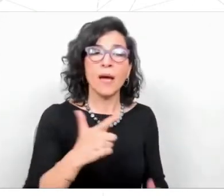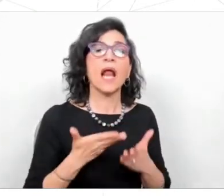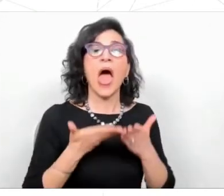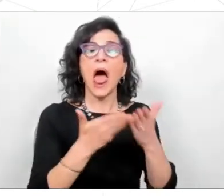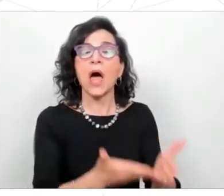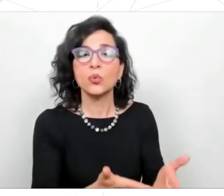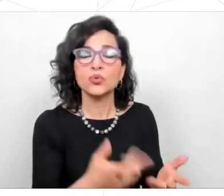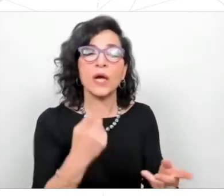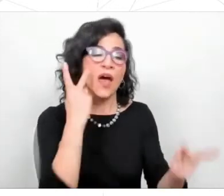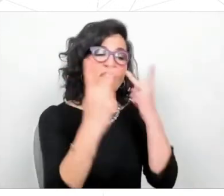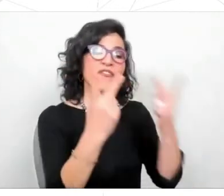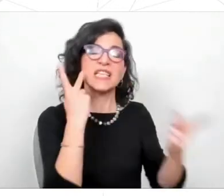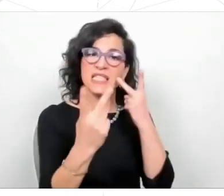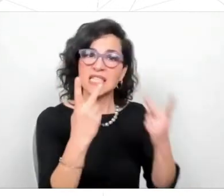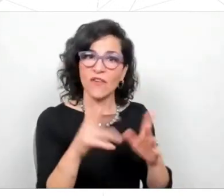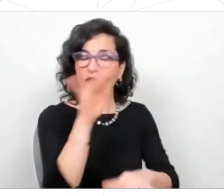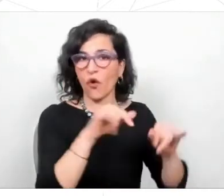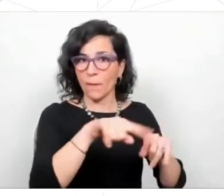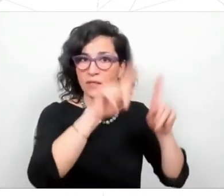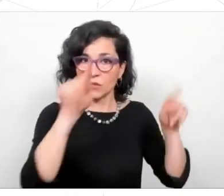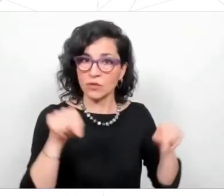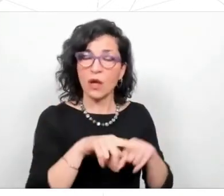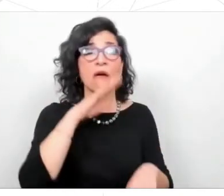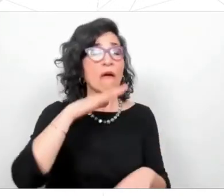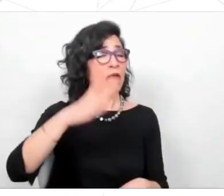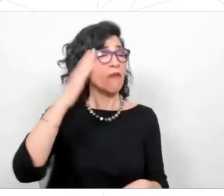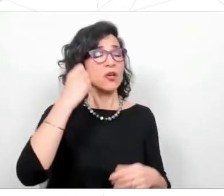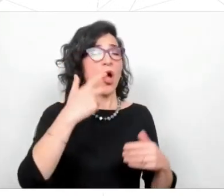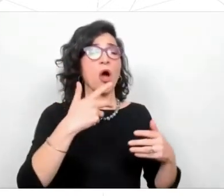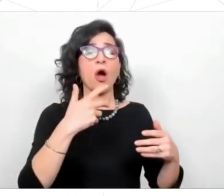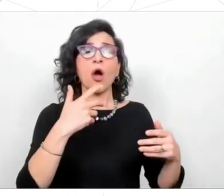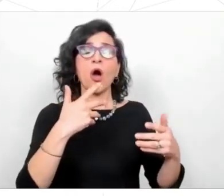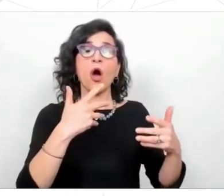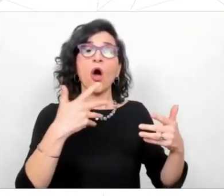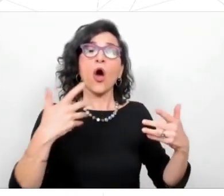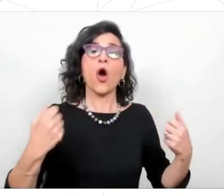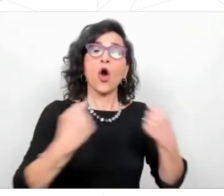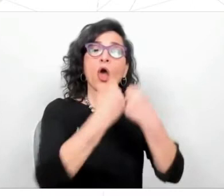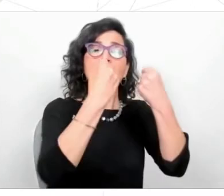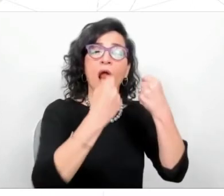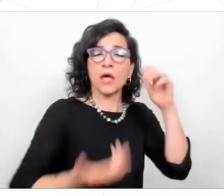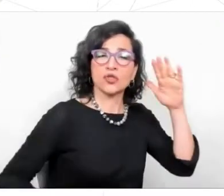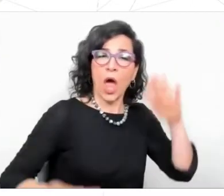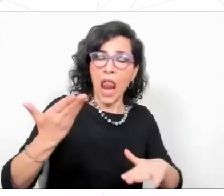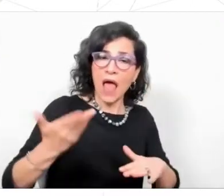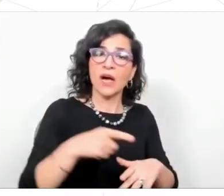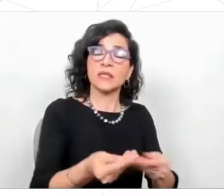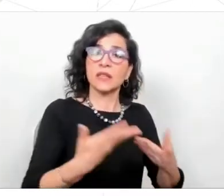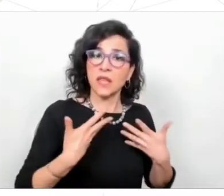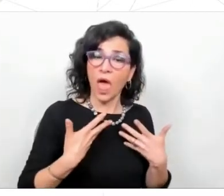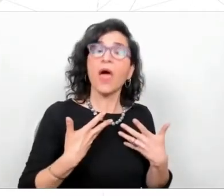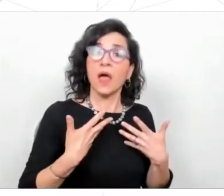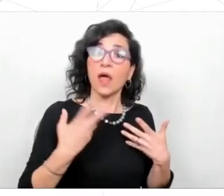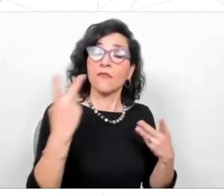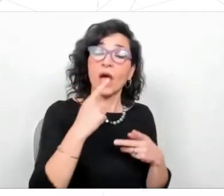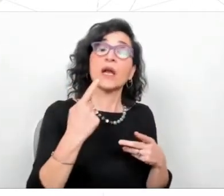One of the oldest is high contrast. And what that allows us to do is really optimize the difference between the